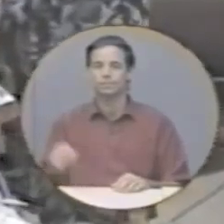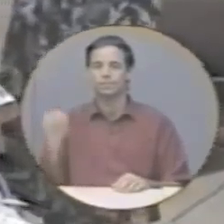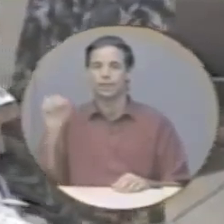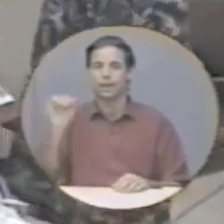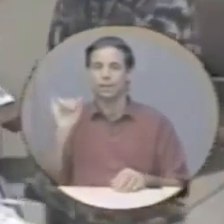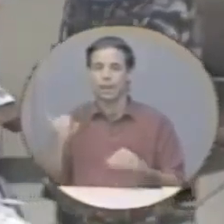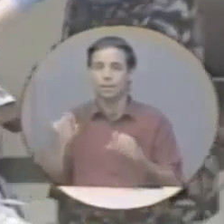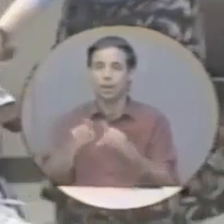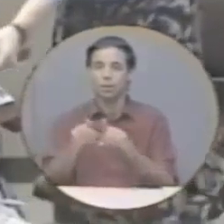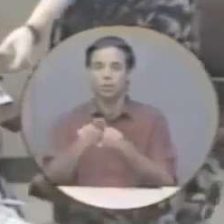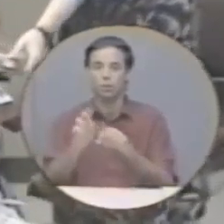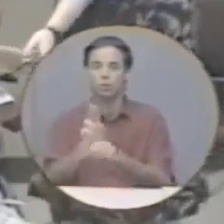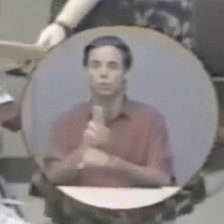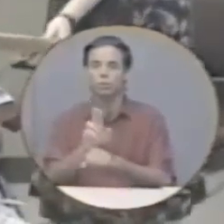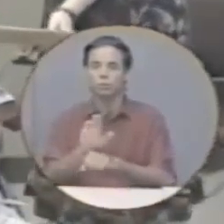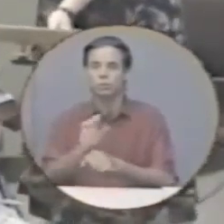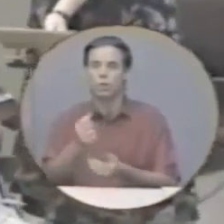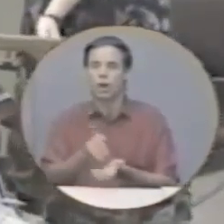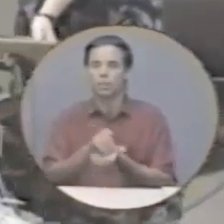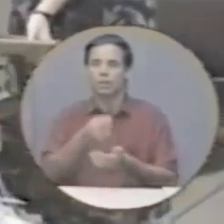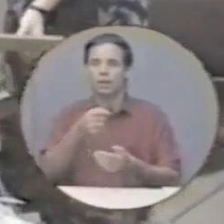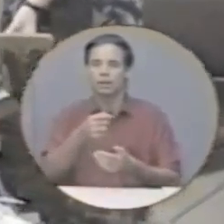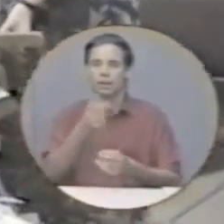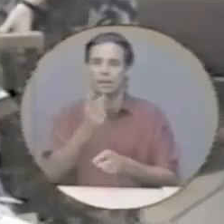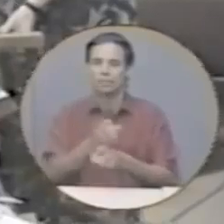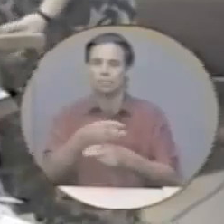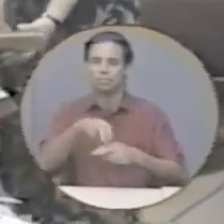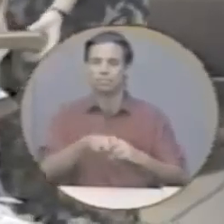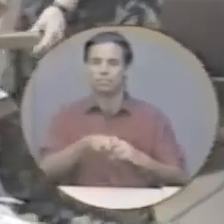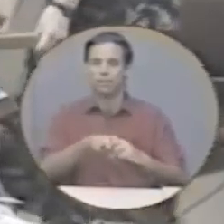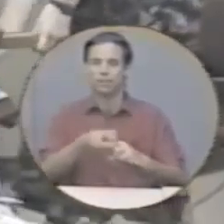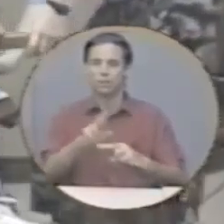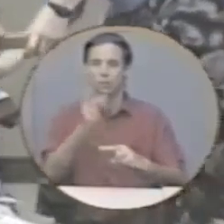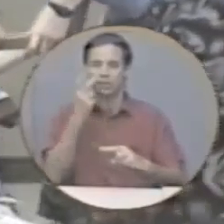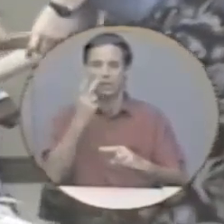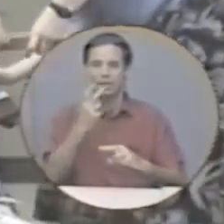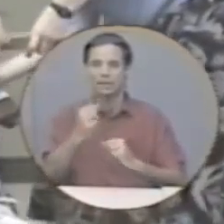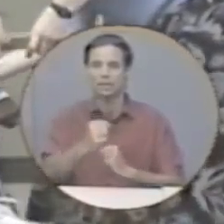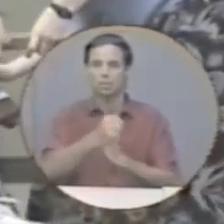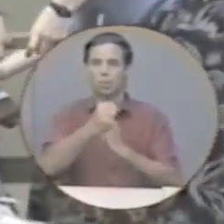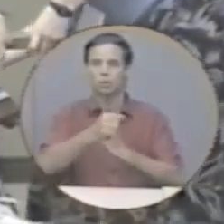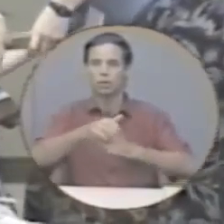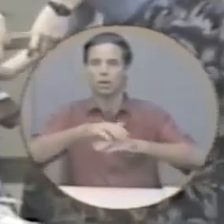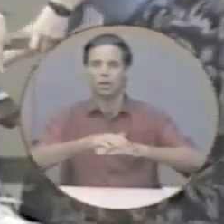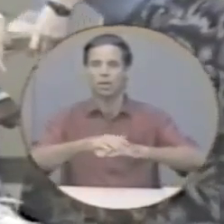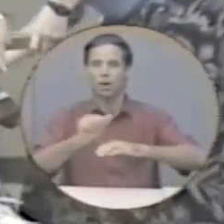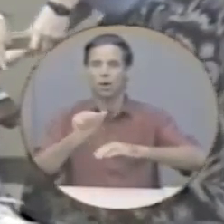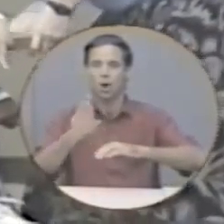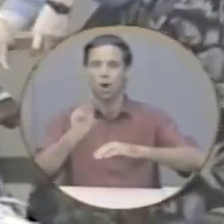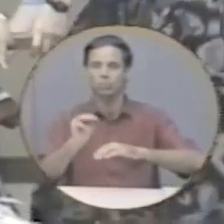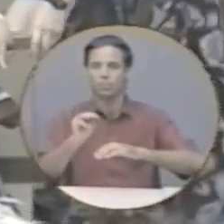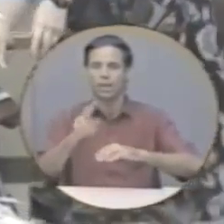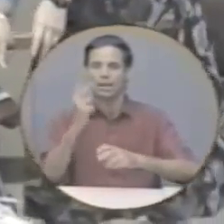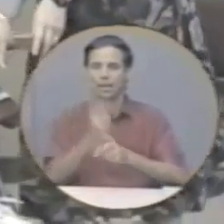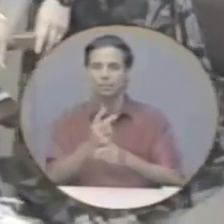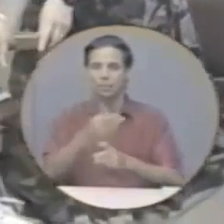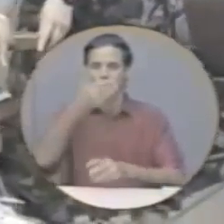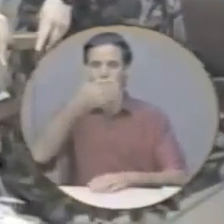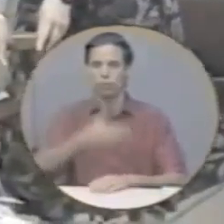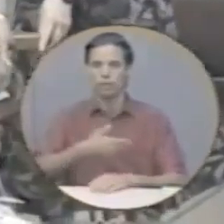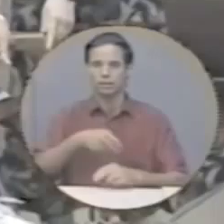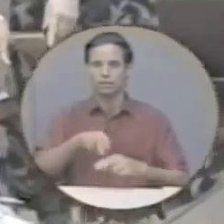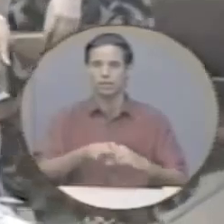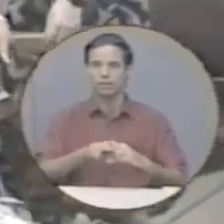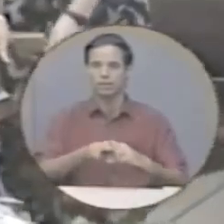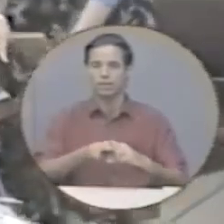Which is also used as a positioning device, because what it does is, you can see, it supports Cheryl's arms and helps keep her sitting in an upright